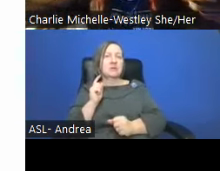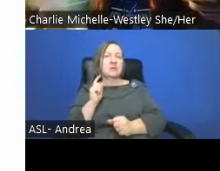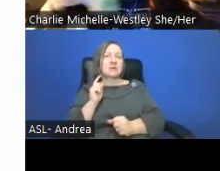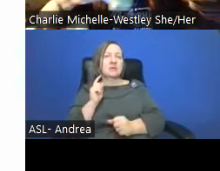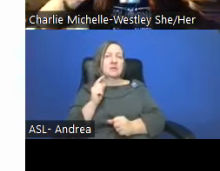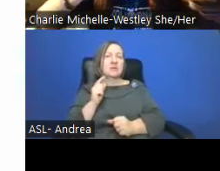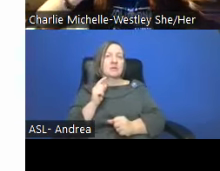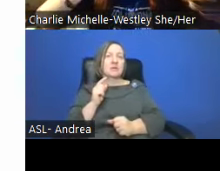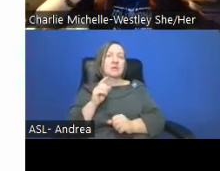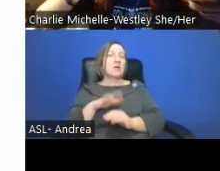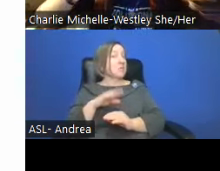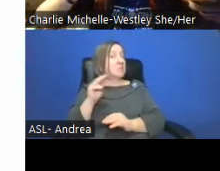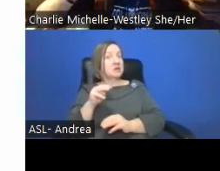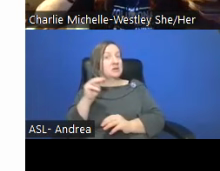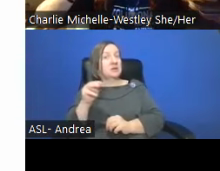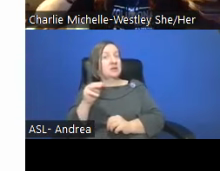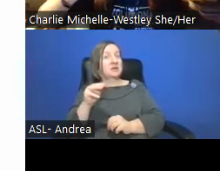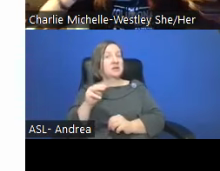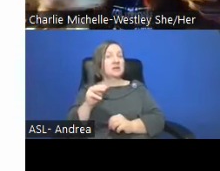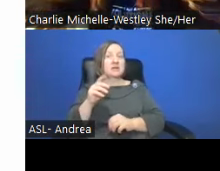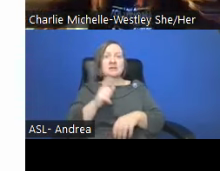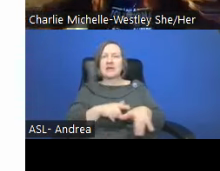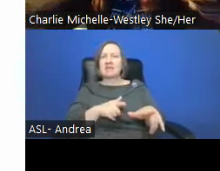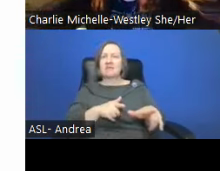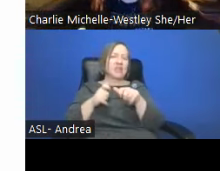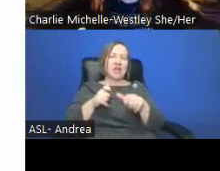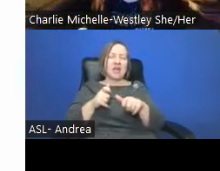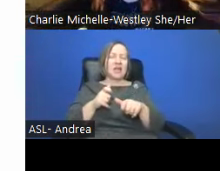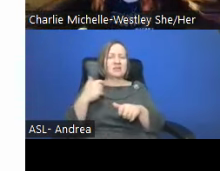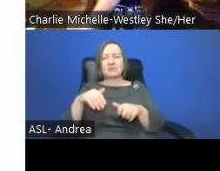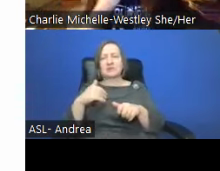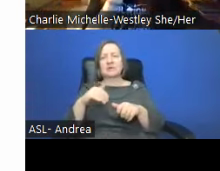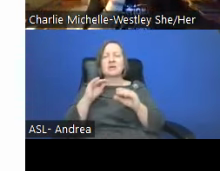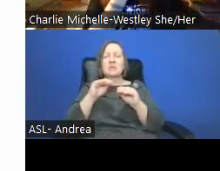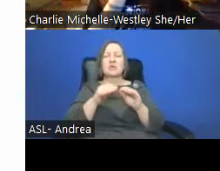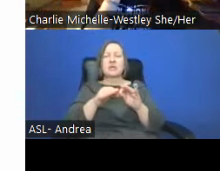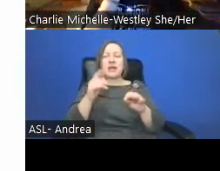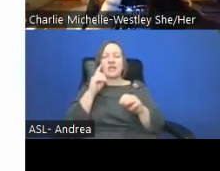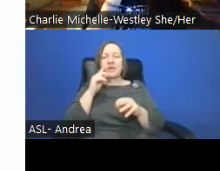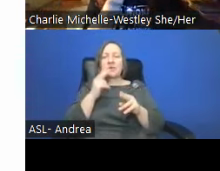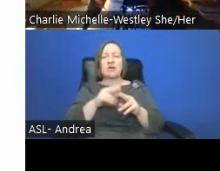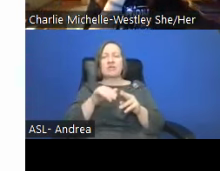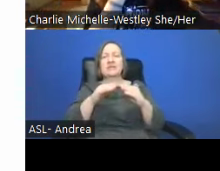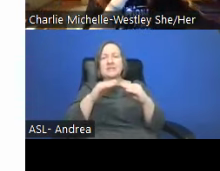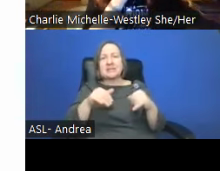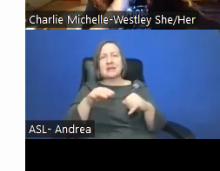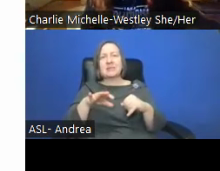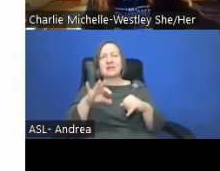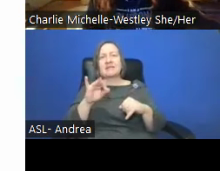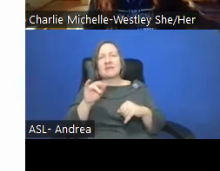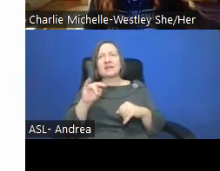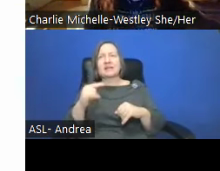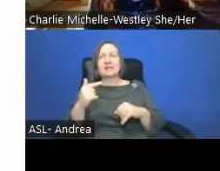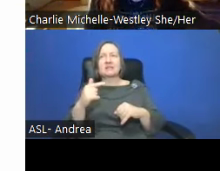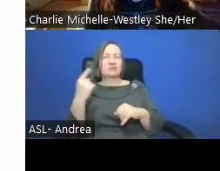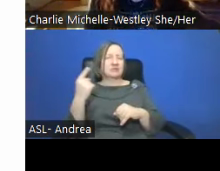or on Monday. It's so time flies, folks. To put the language, I think we called these the systemic findings or something like that. I don't